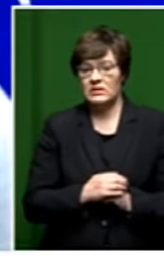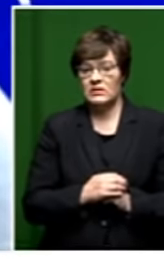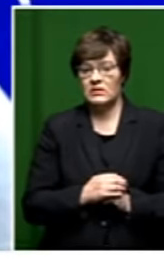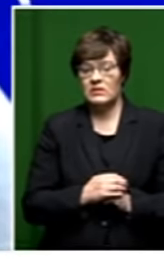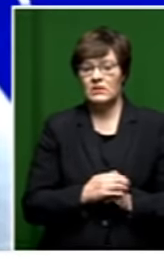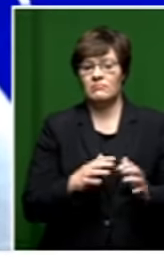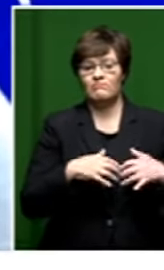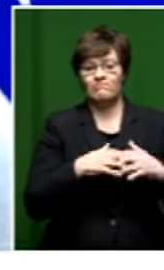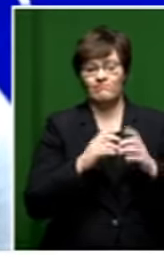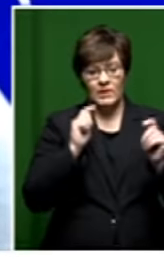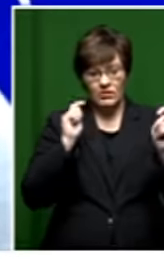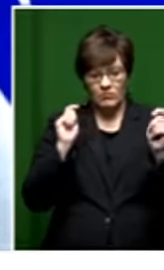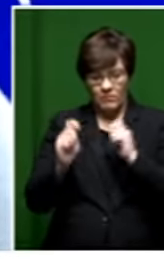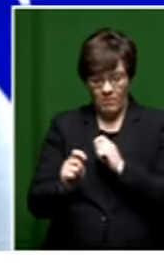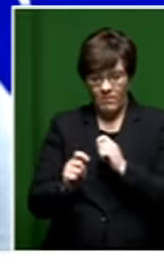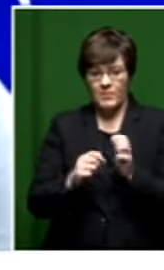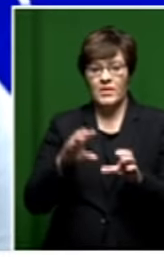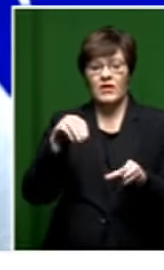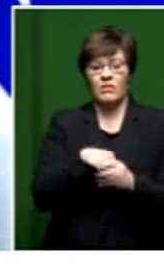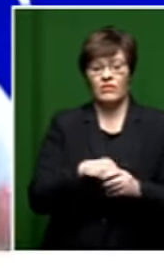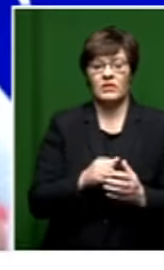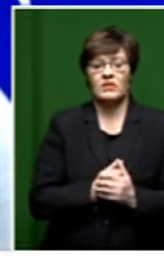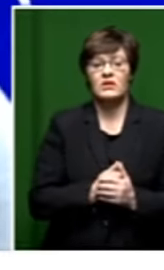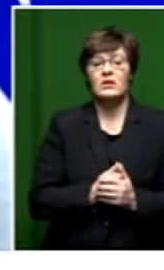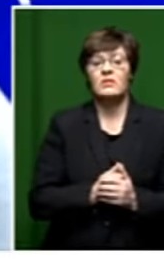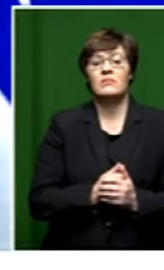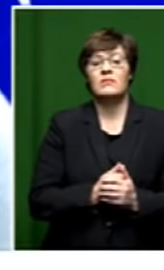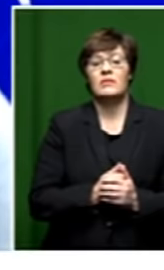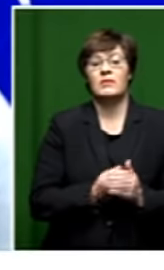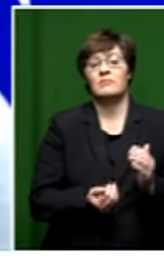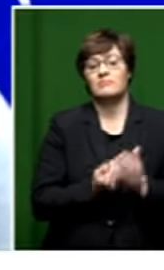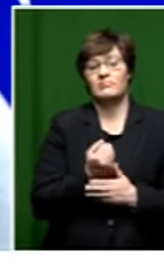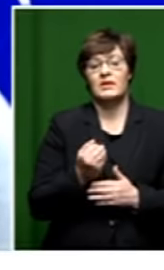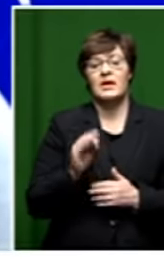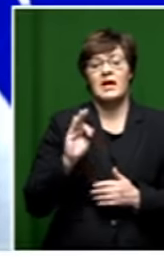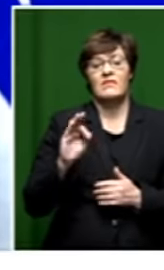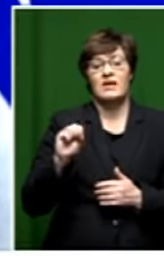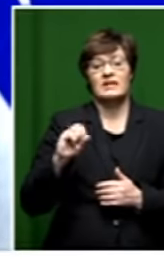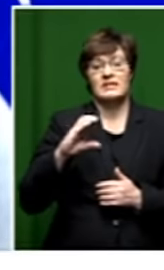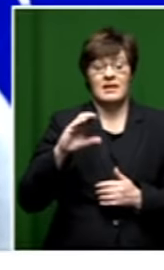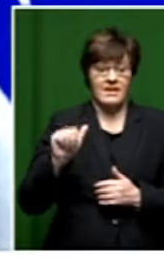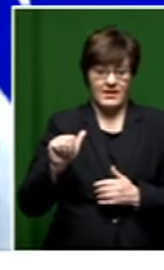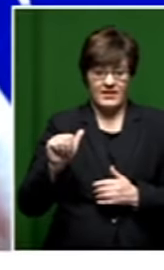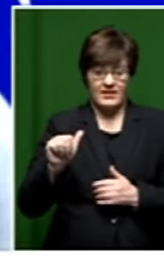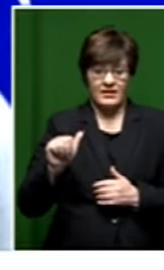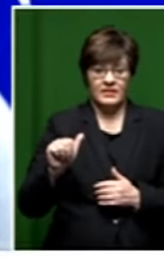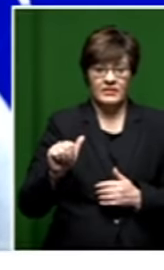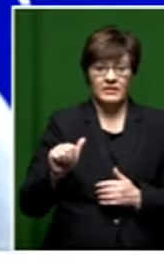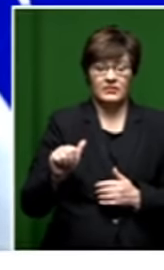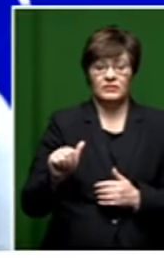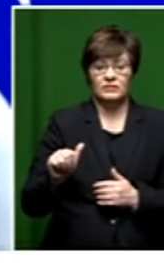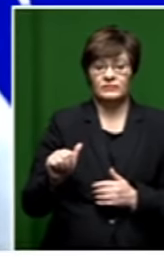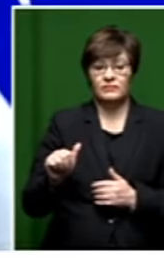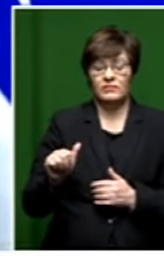Peaks reform in South Africa coming into play. That gave rise to the Financial Sector Conduct Authority, and that